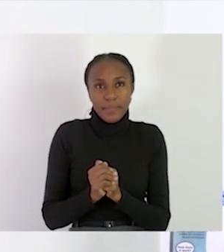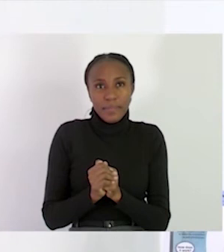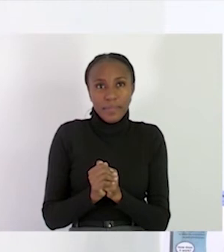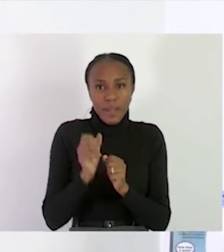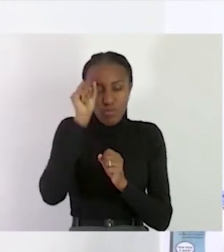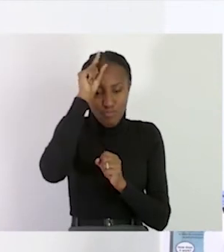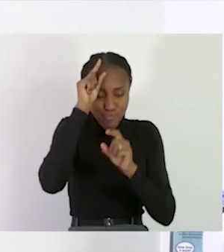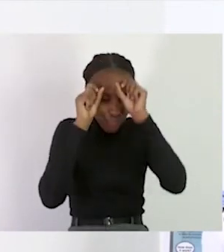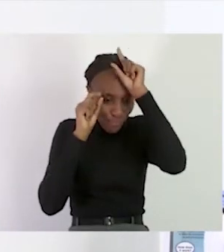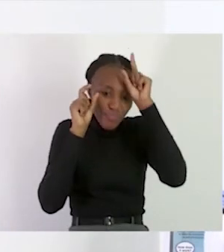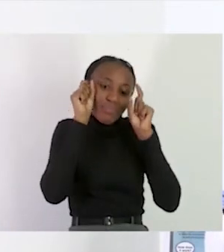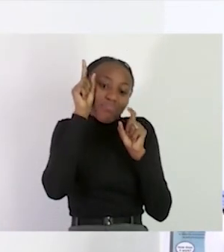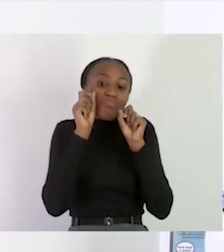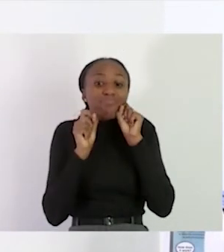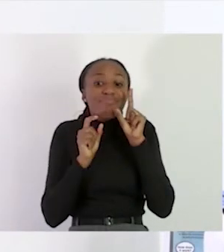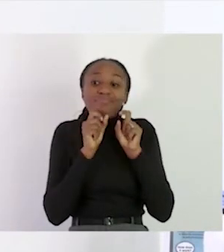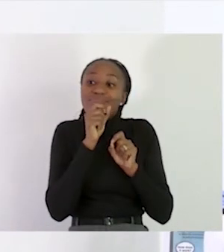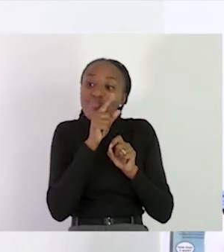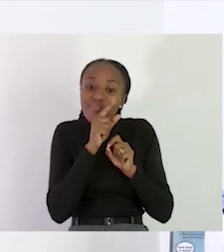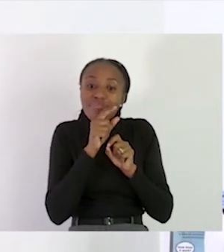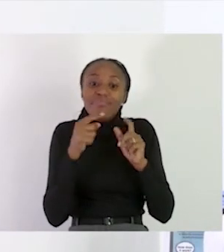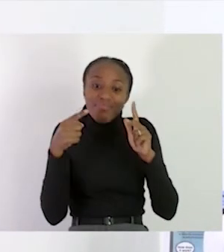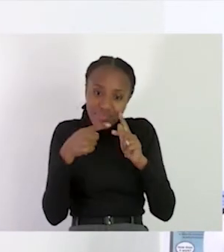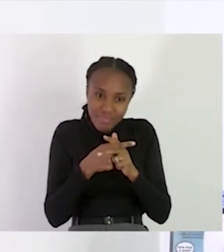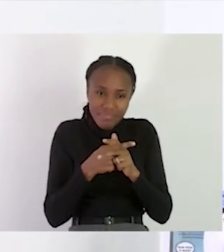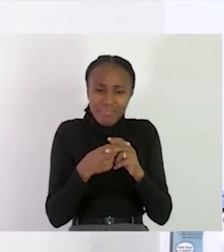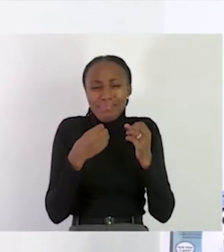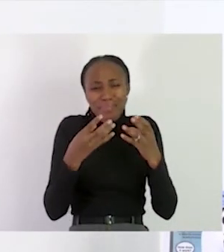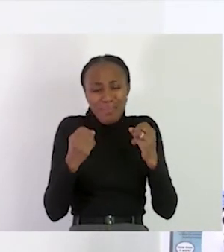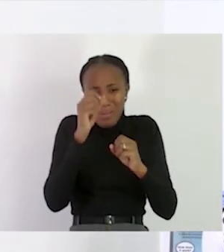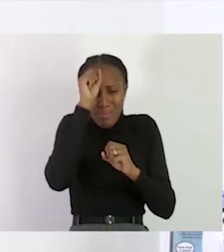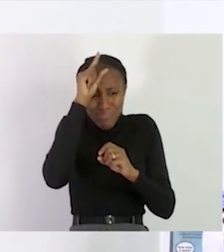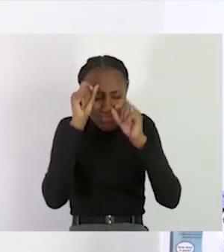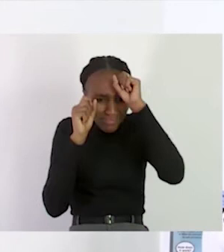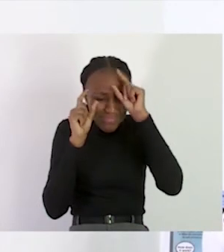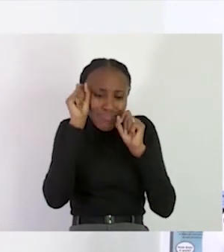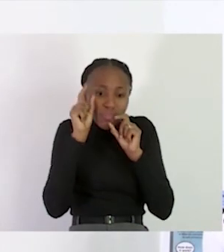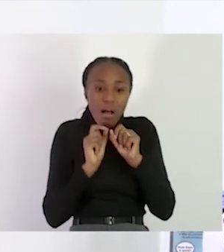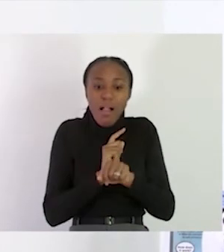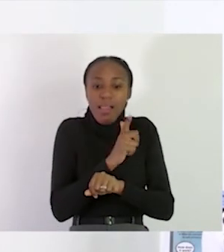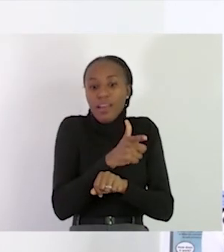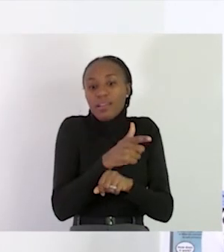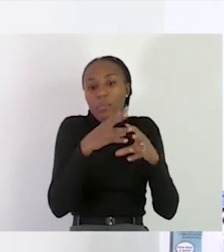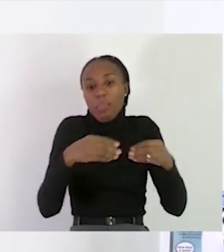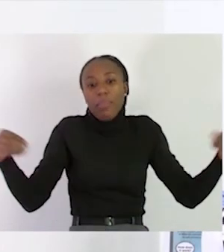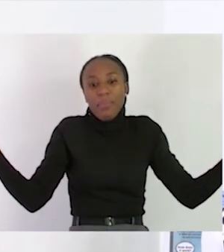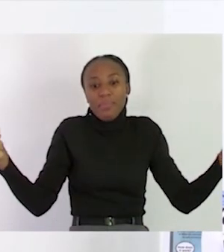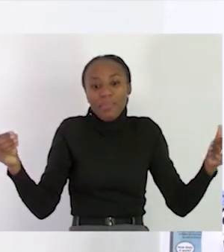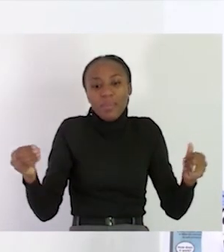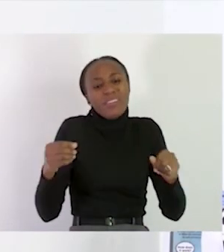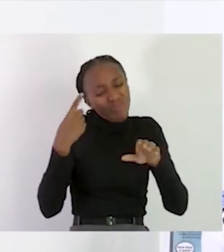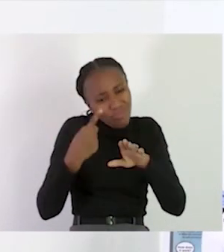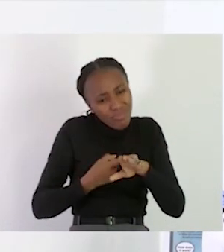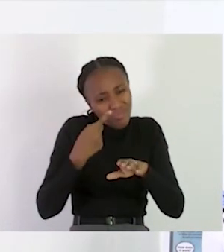Pimples appear in girls. Pimples appear. A lot of pimples disappear on their own. You just need to wash your